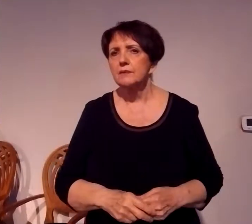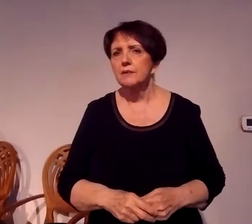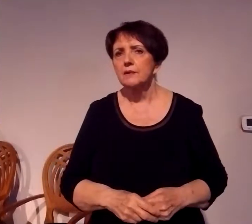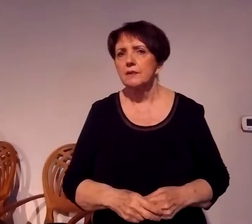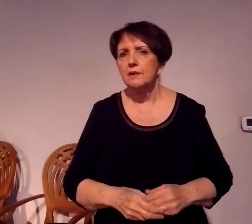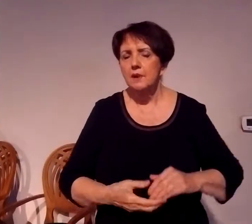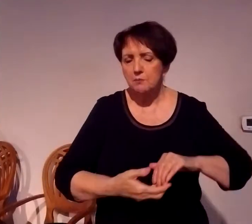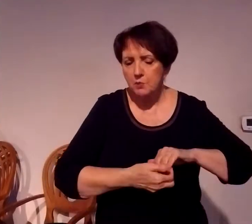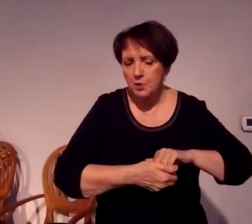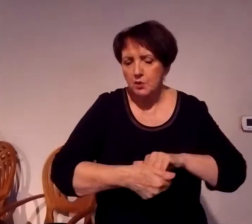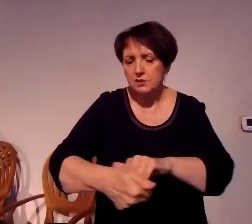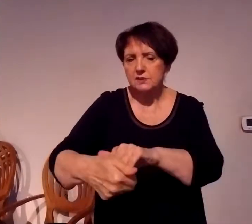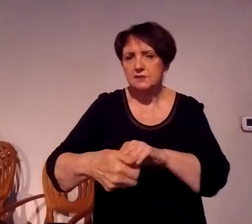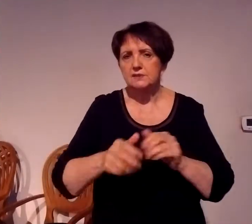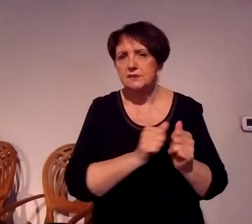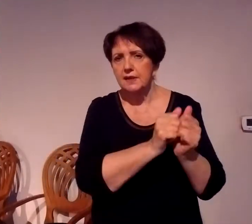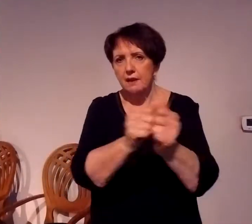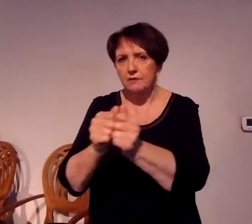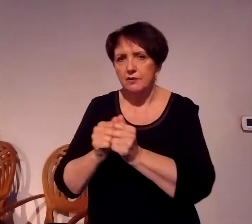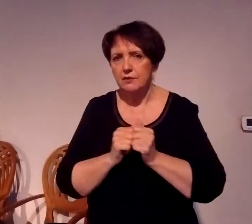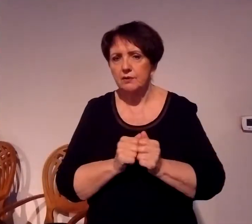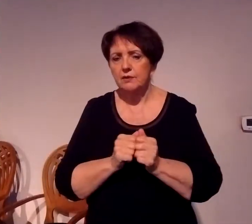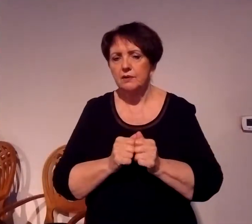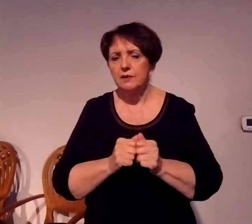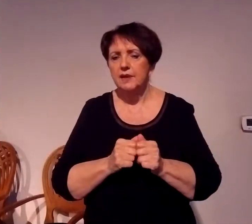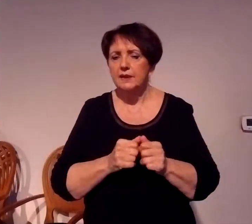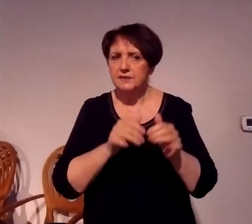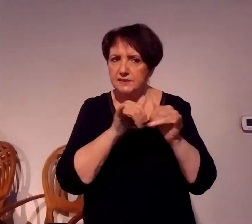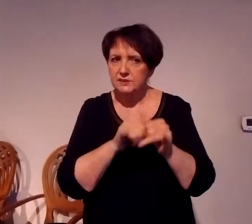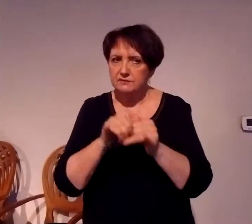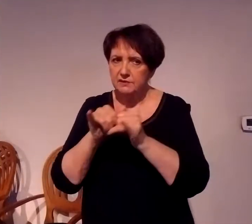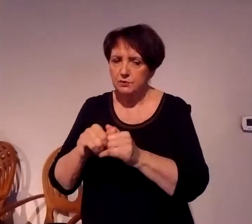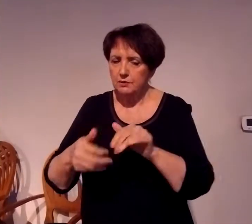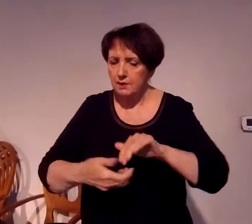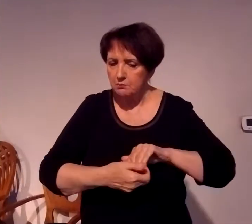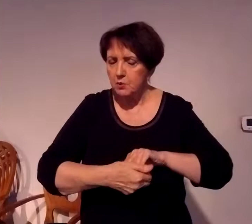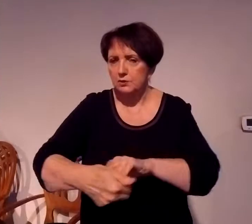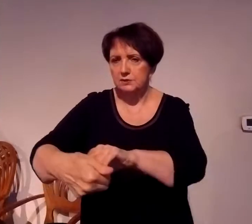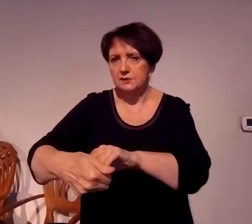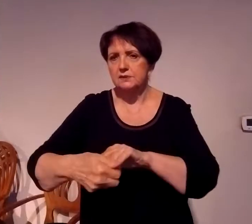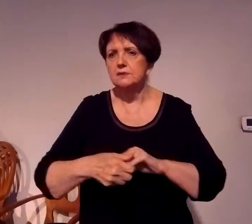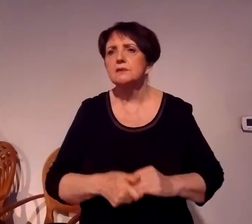Pulls us collectively forward, and it pulls us individually forward.